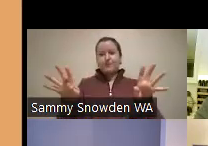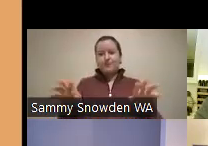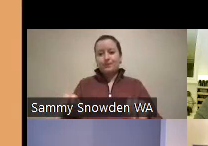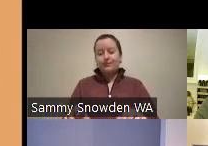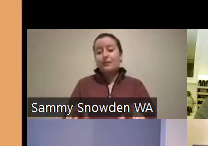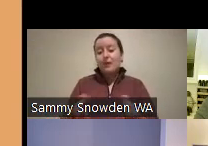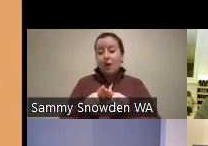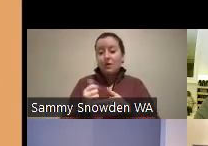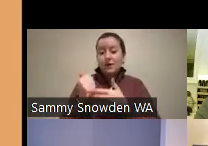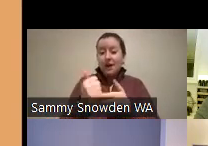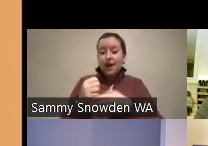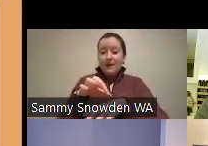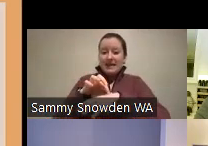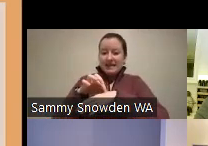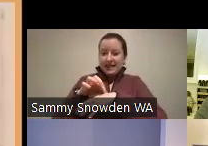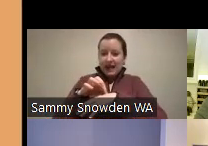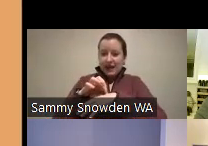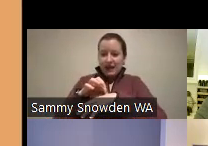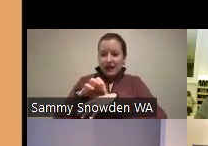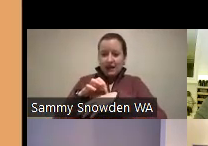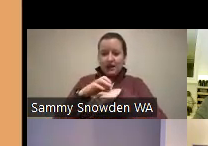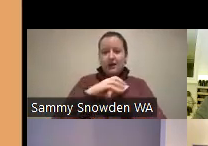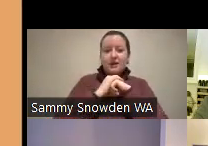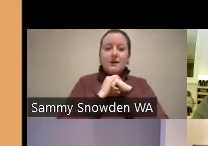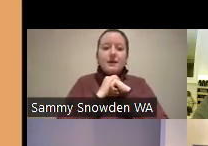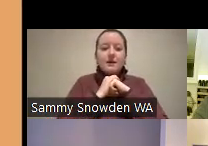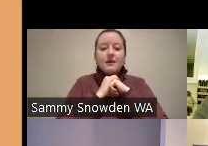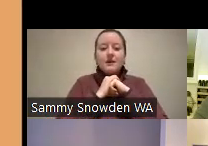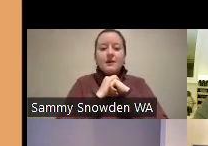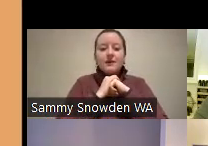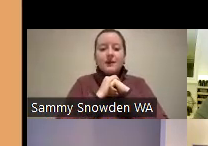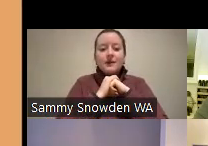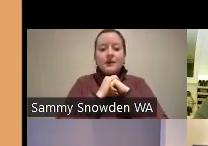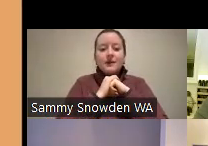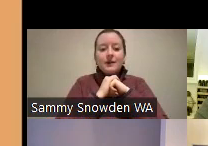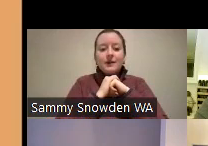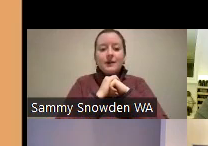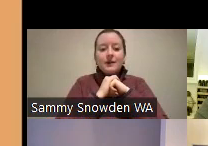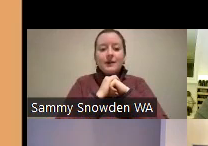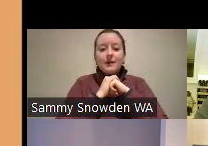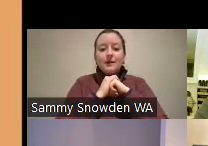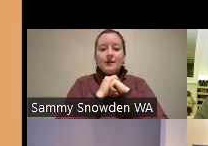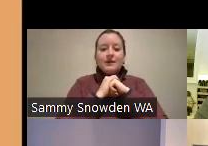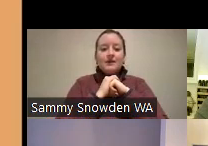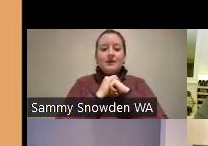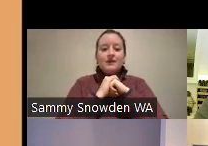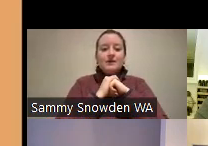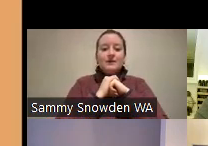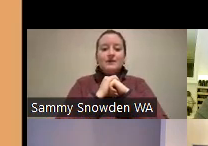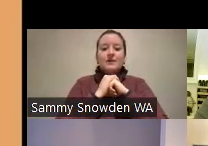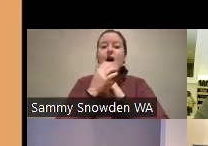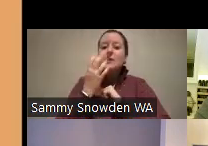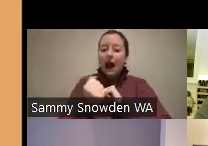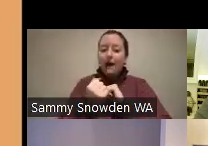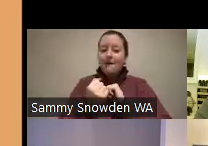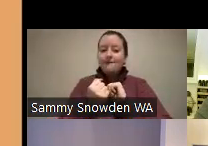So let's have a little deeper into what's in them. So this slide is showing you the VE omega,